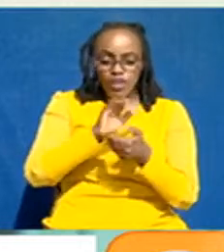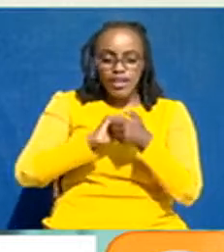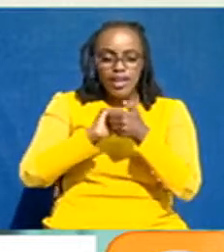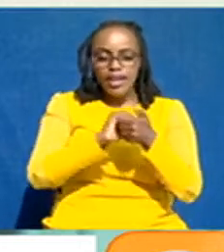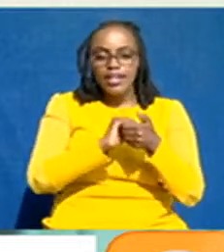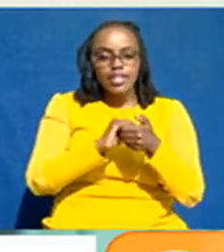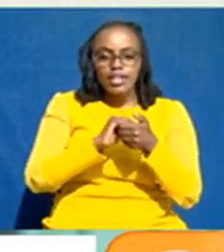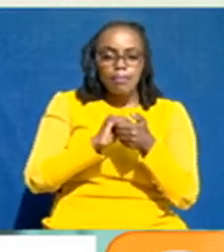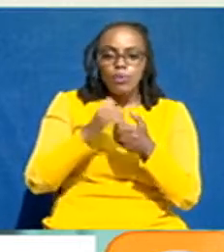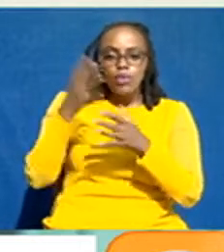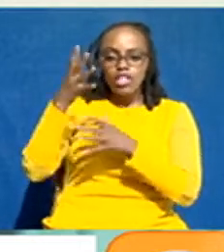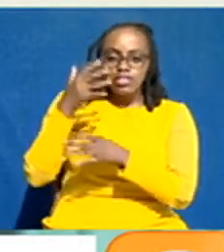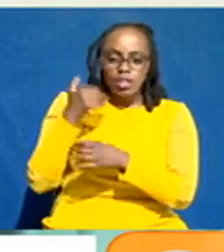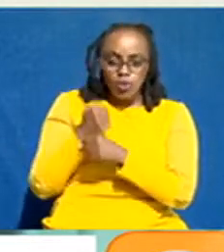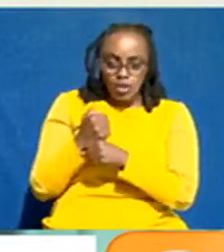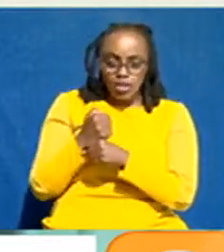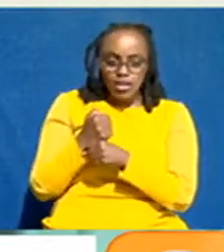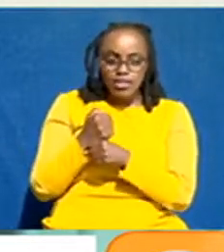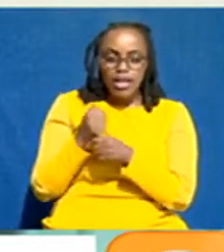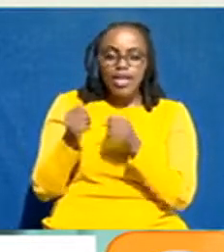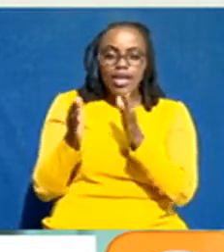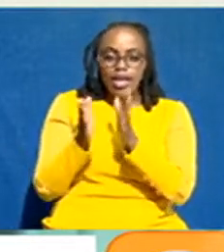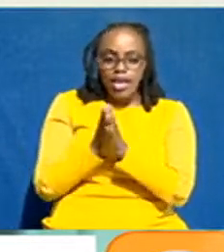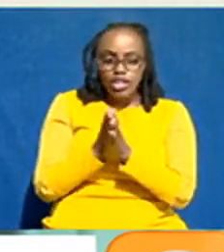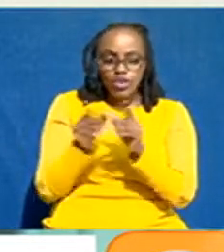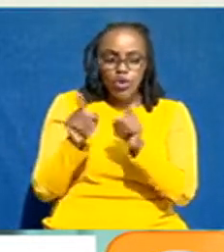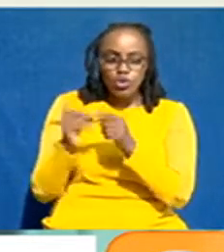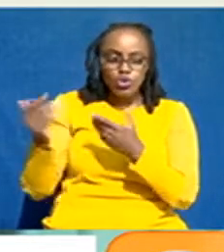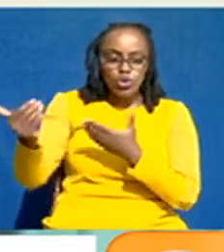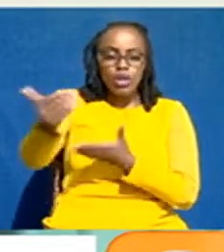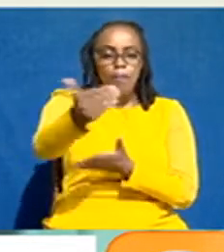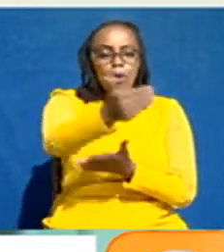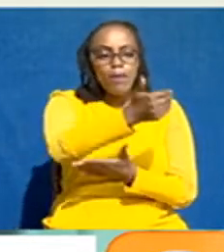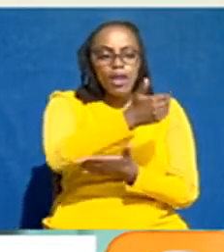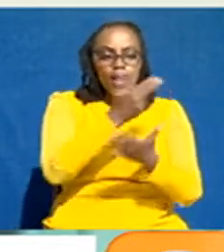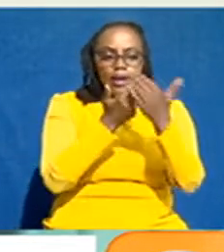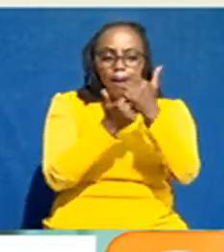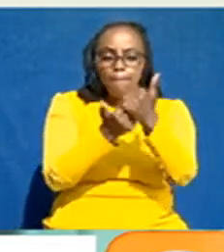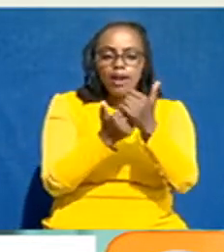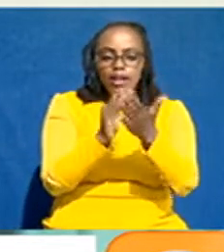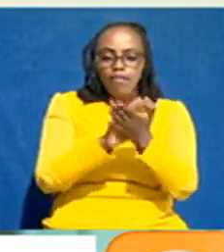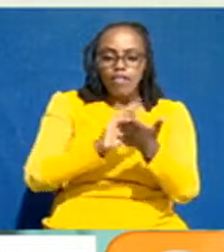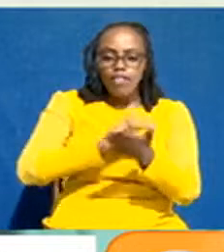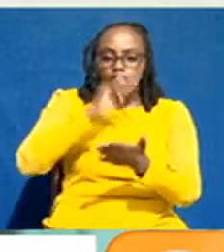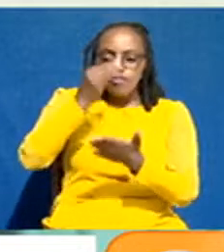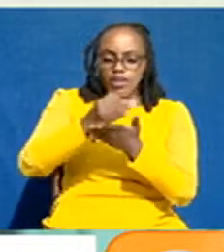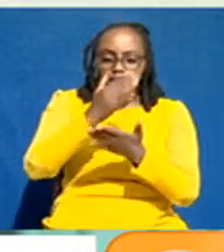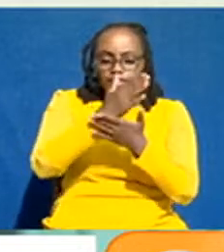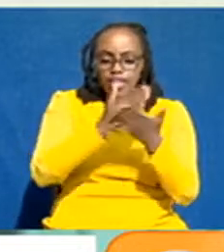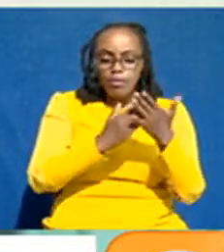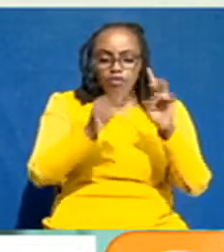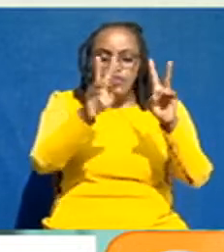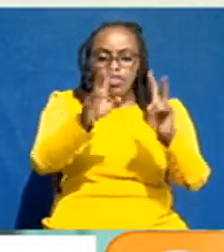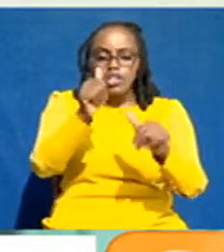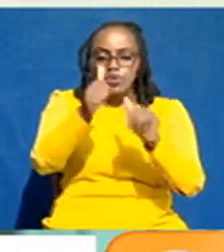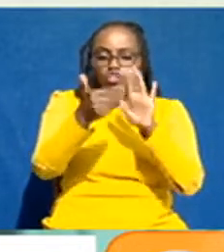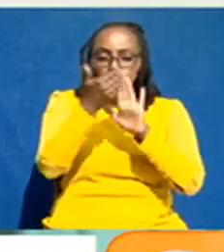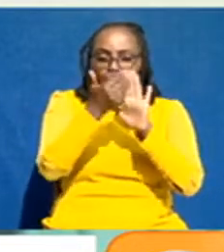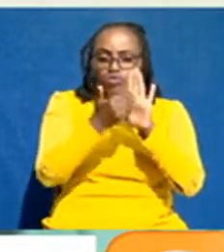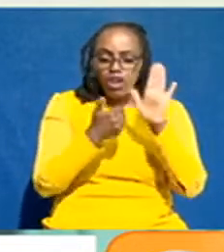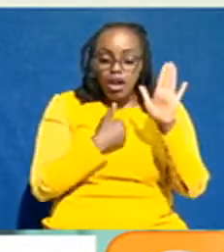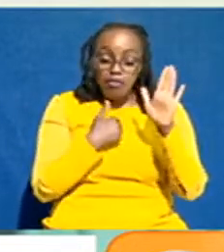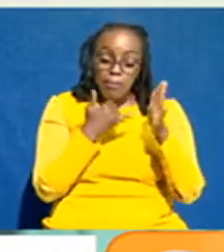with stakeholders, and mobilizing partners and funding. Those are some of the issues that